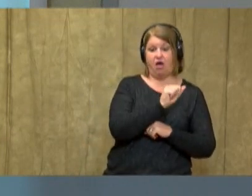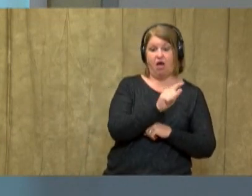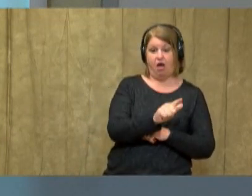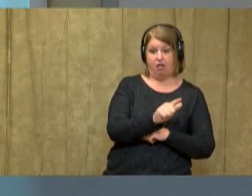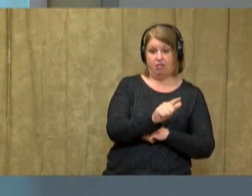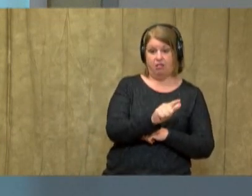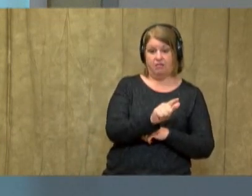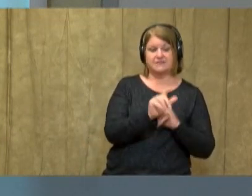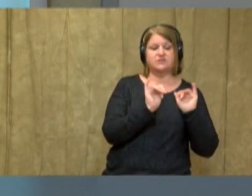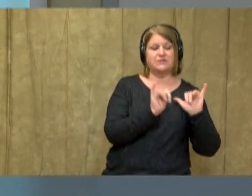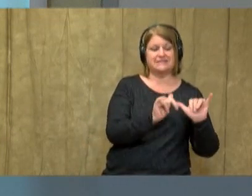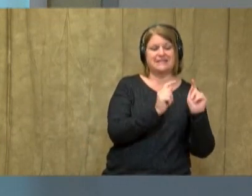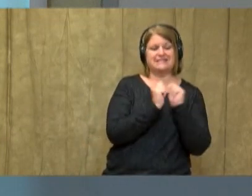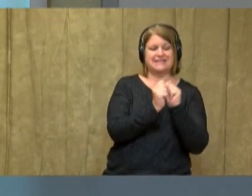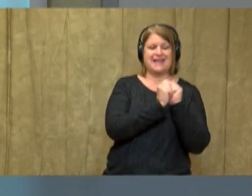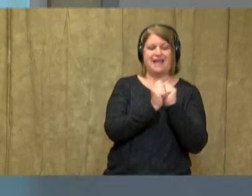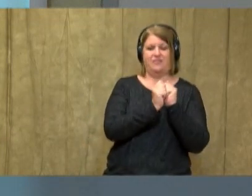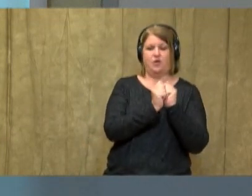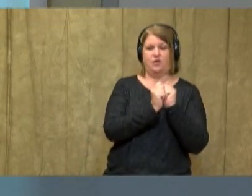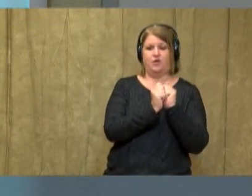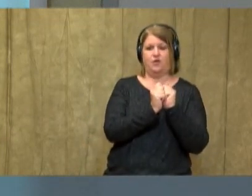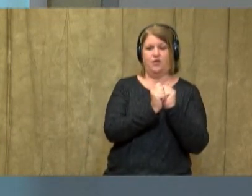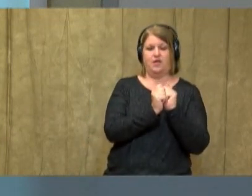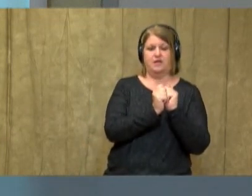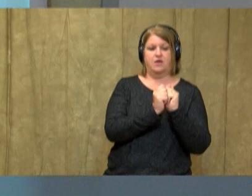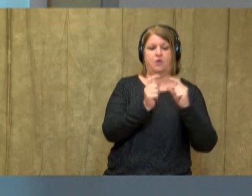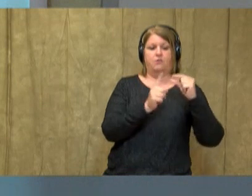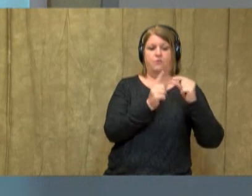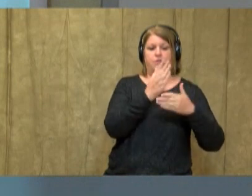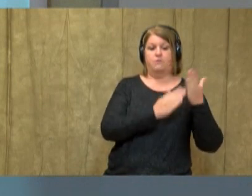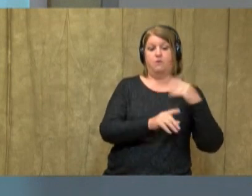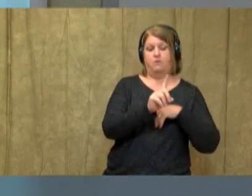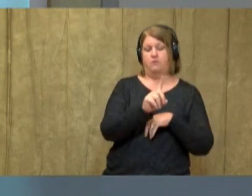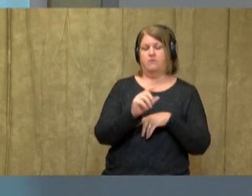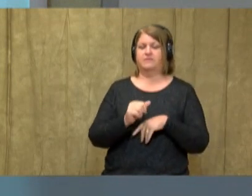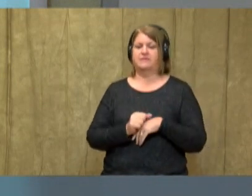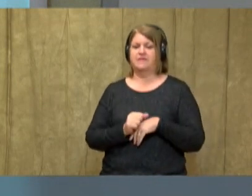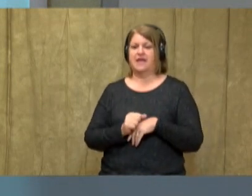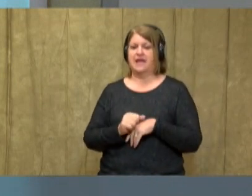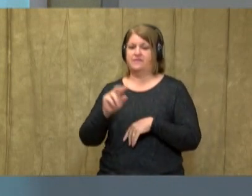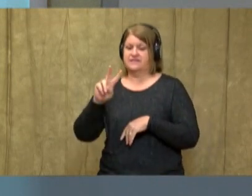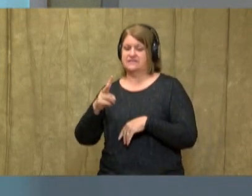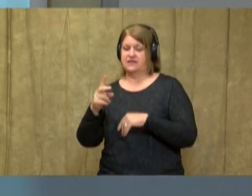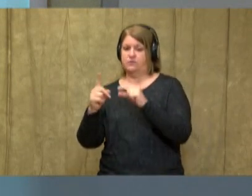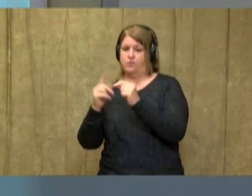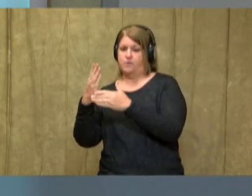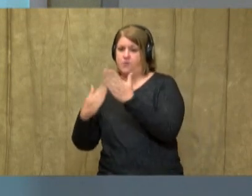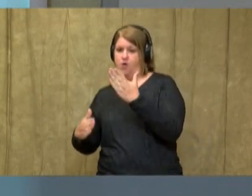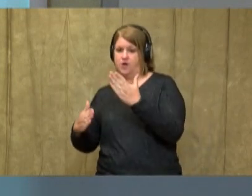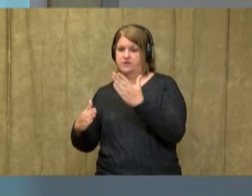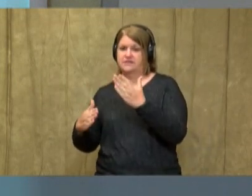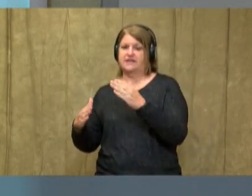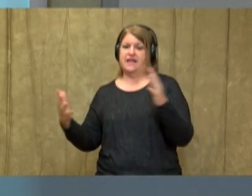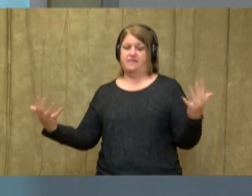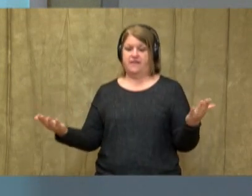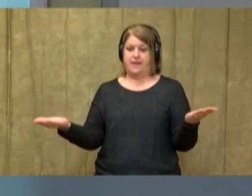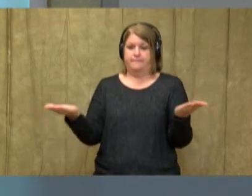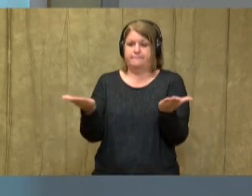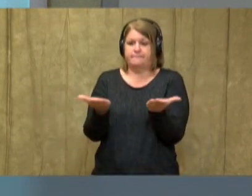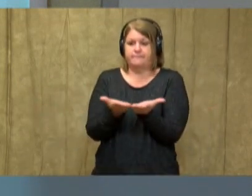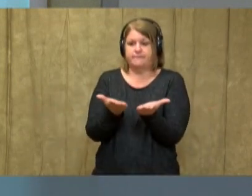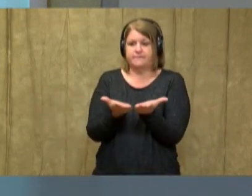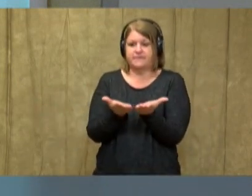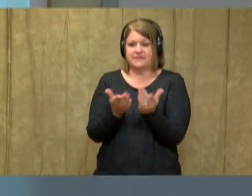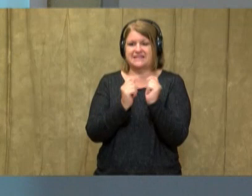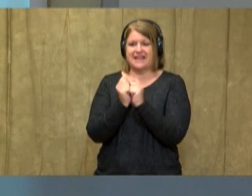be together. So here's your syllable 1, syllable 2. Put the 2 syllables together to make your word. What word